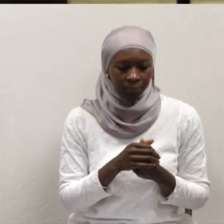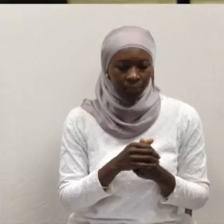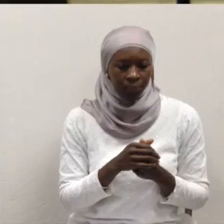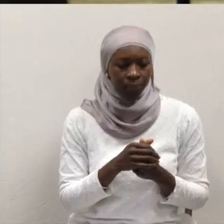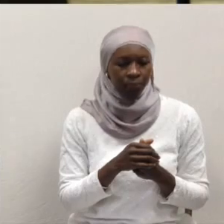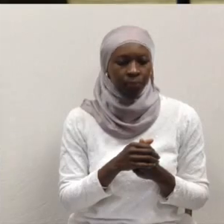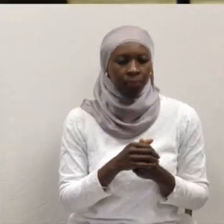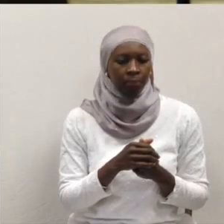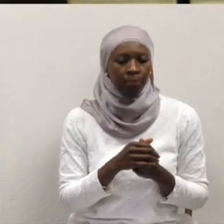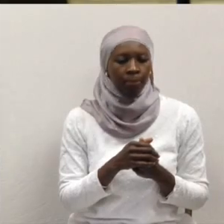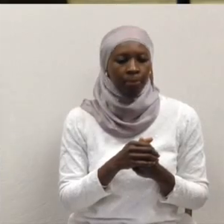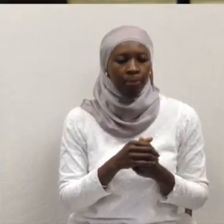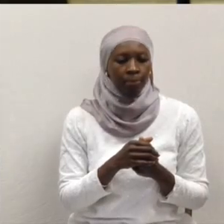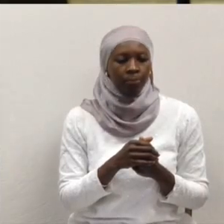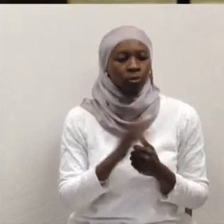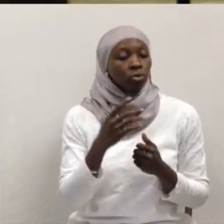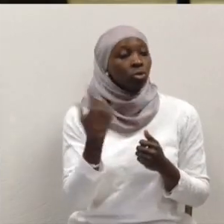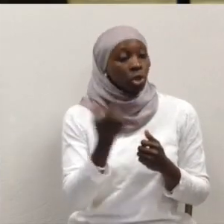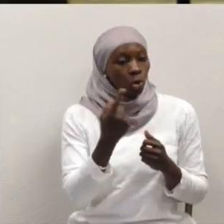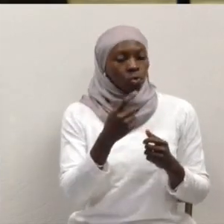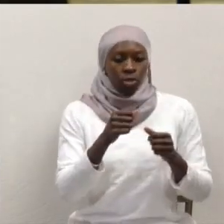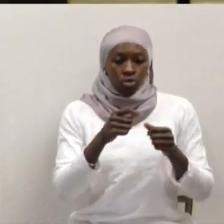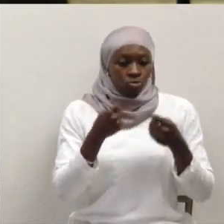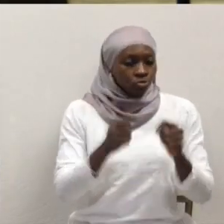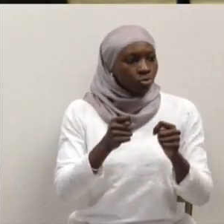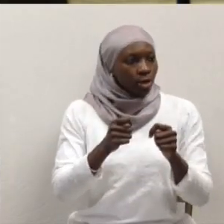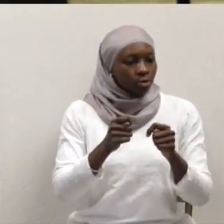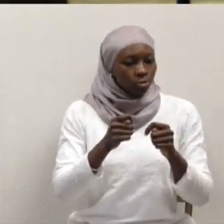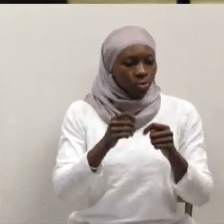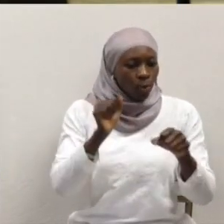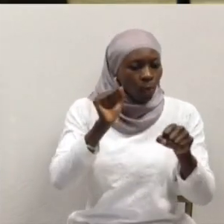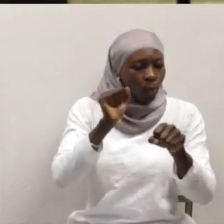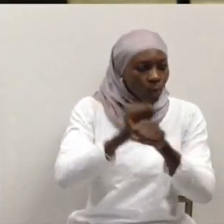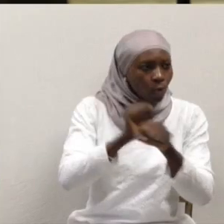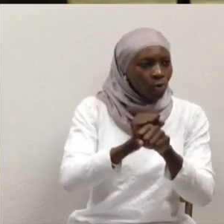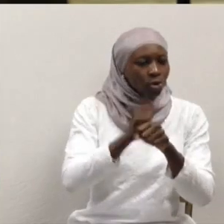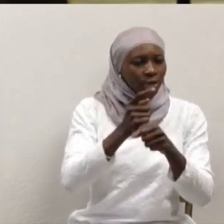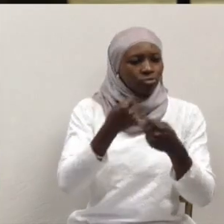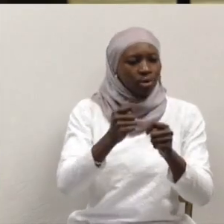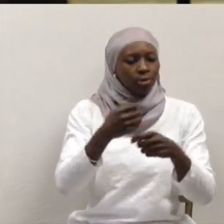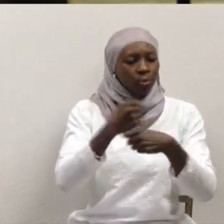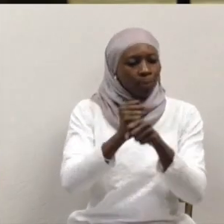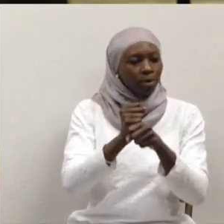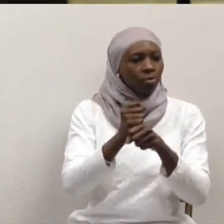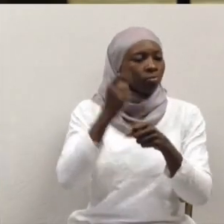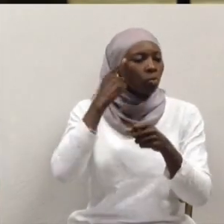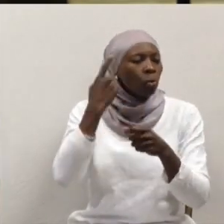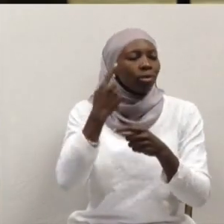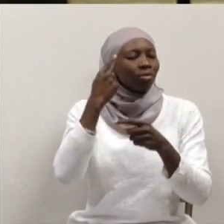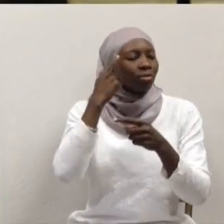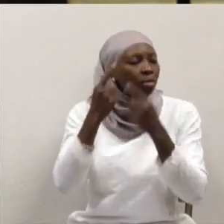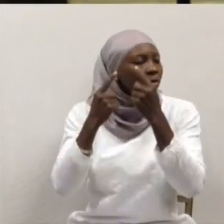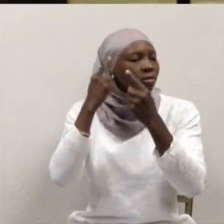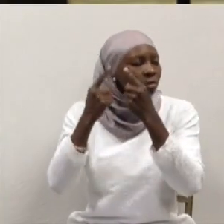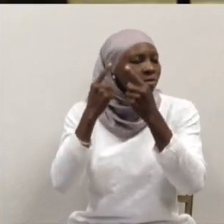keep drilling in your head and heart the fear they want to implant in your heart. That's all what it is.